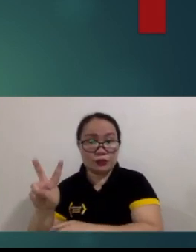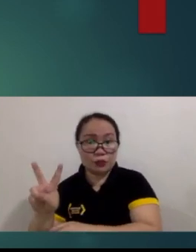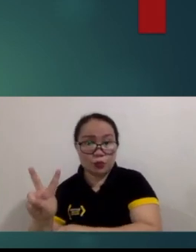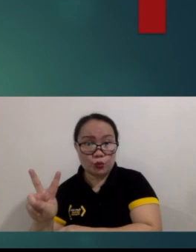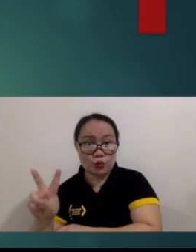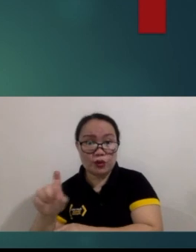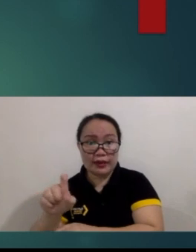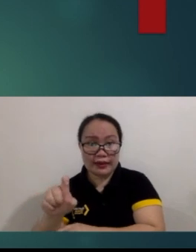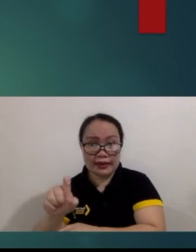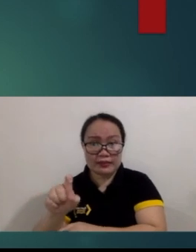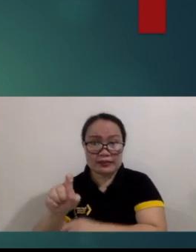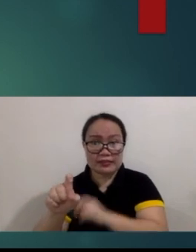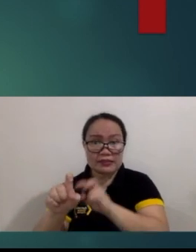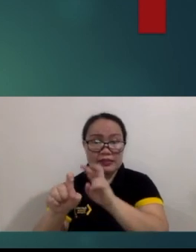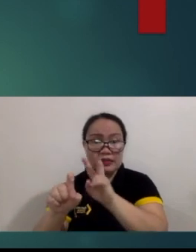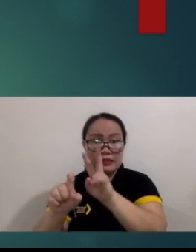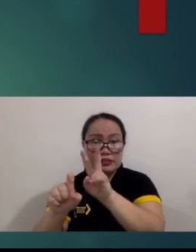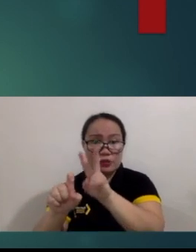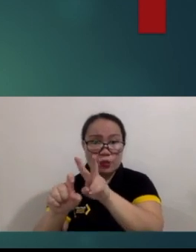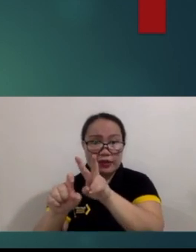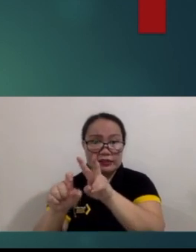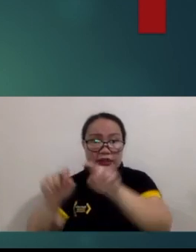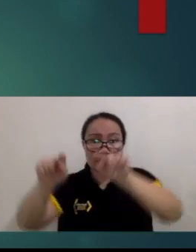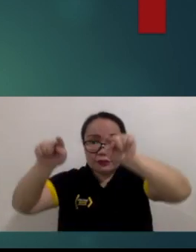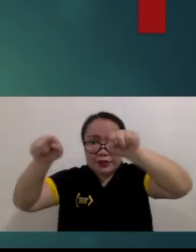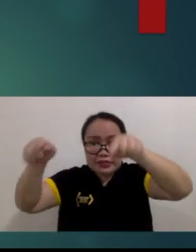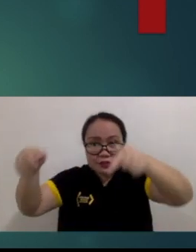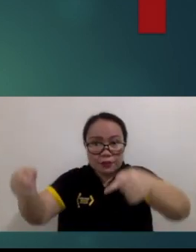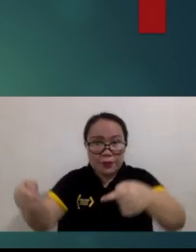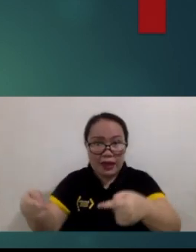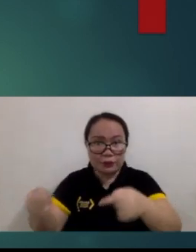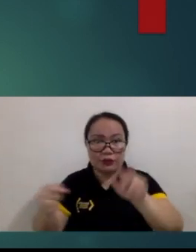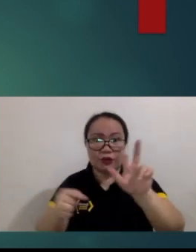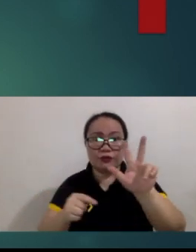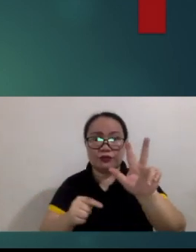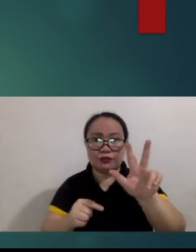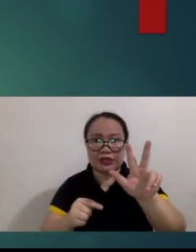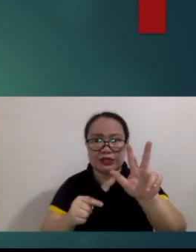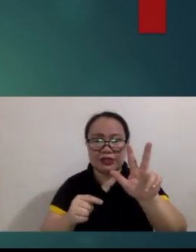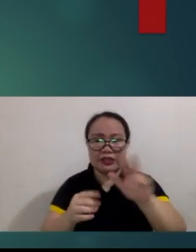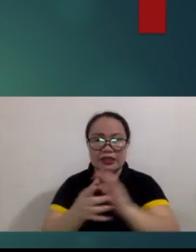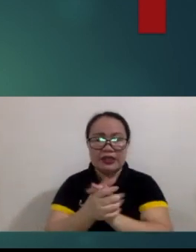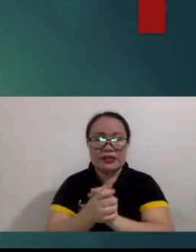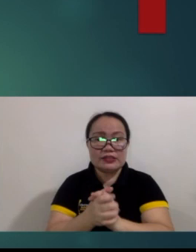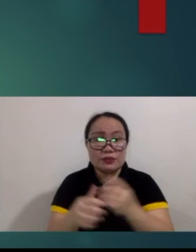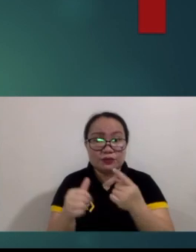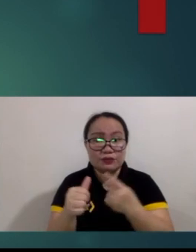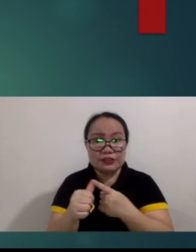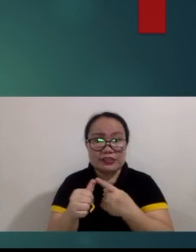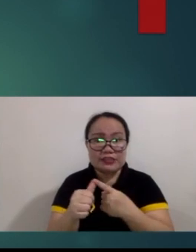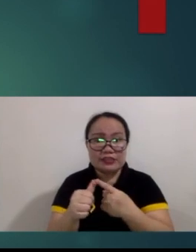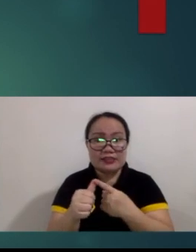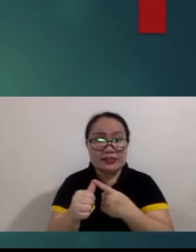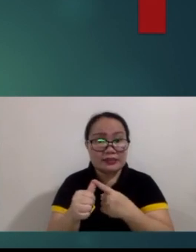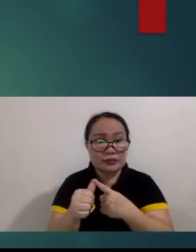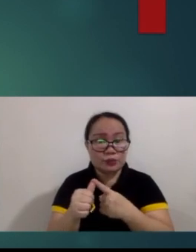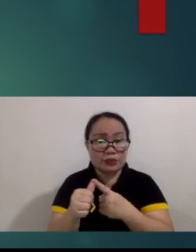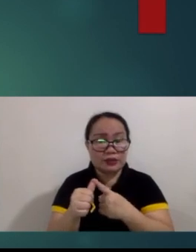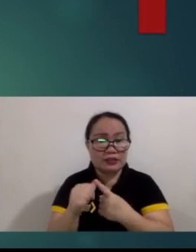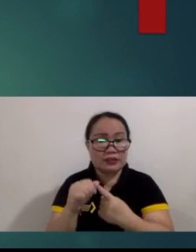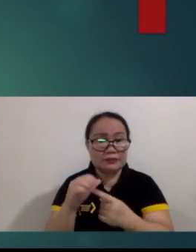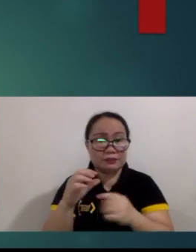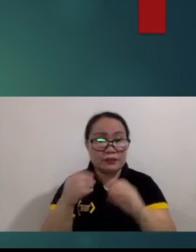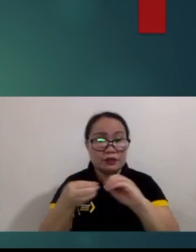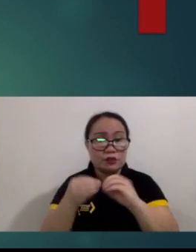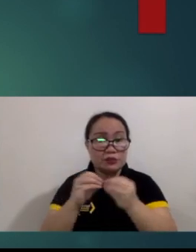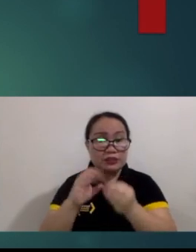So 2x squared raised to the power of 3. So first, let's start with